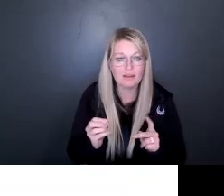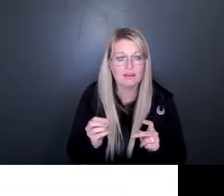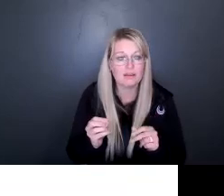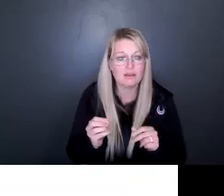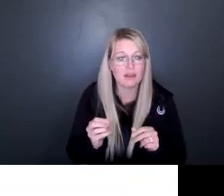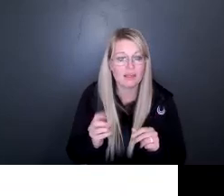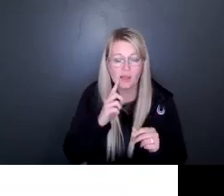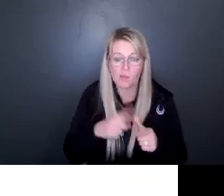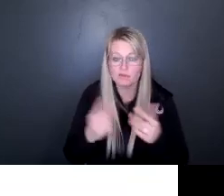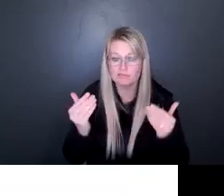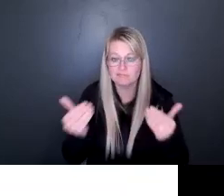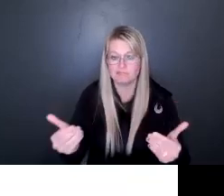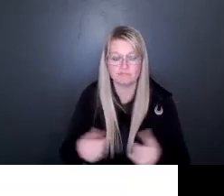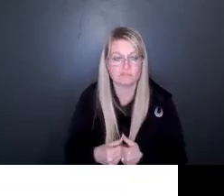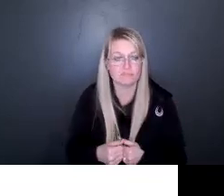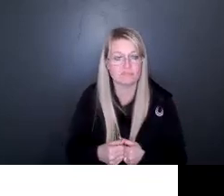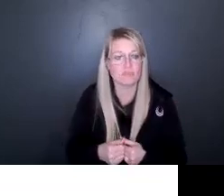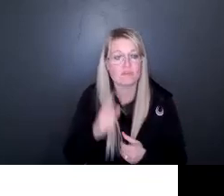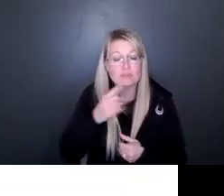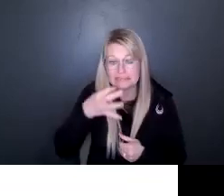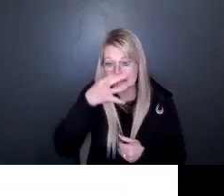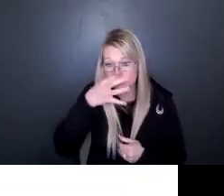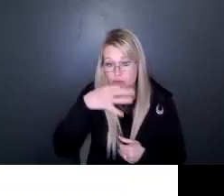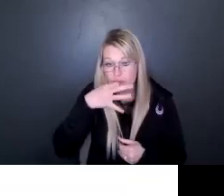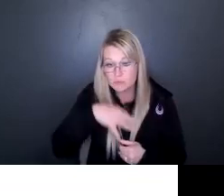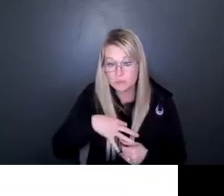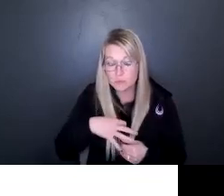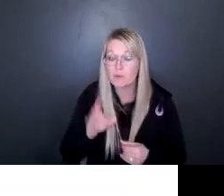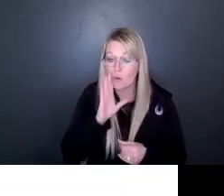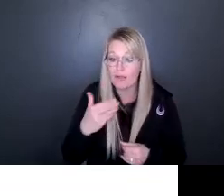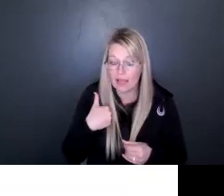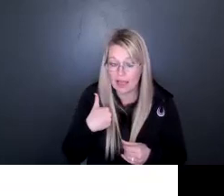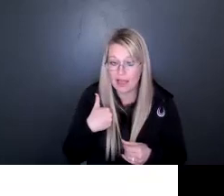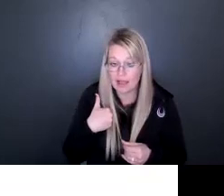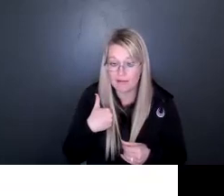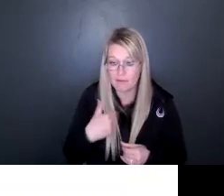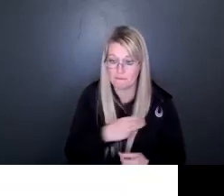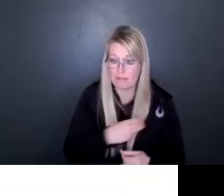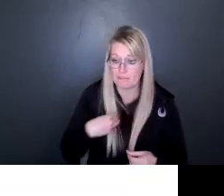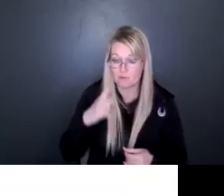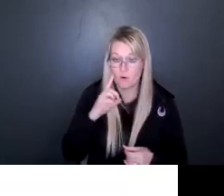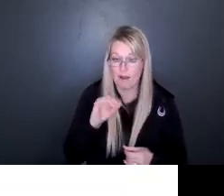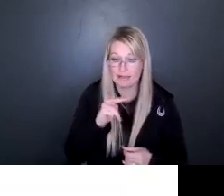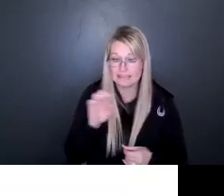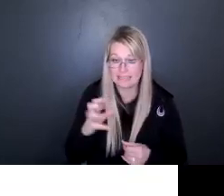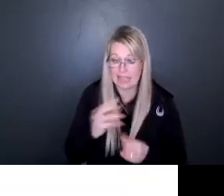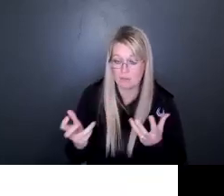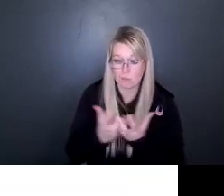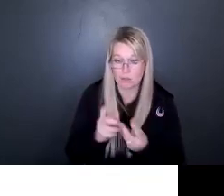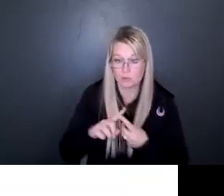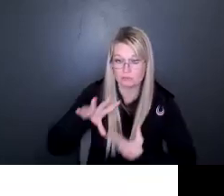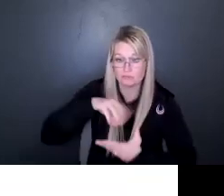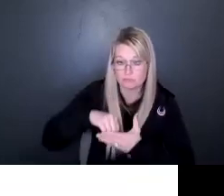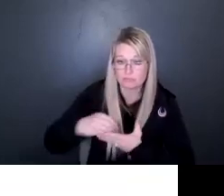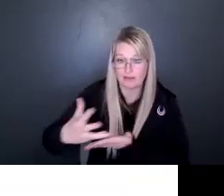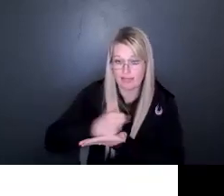take it from there. So in the near future, there will be many opportunities for INEE members and partners to engage in